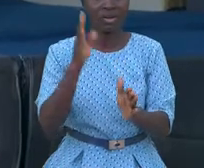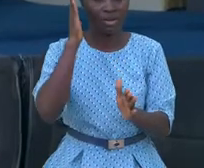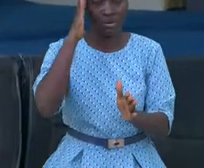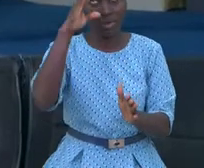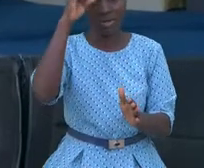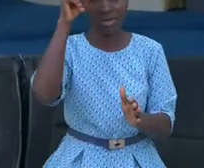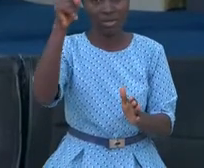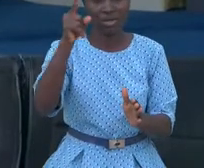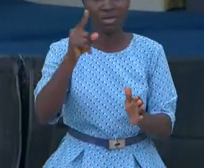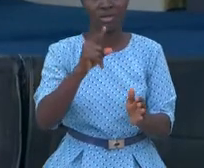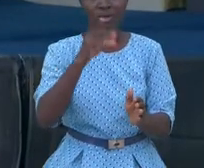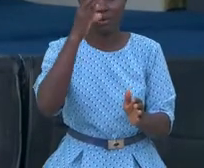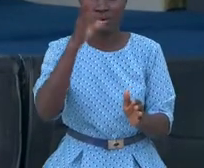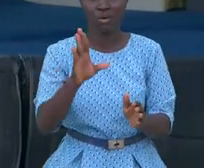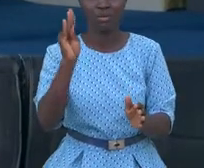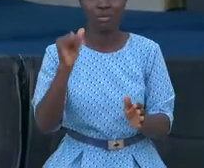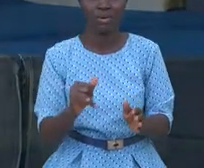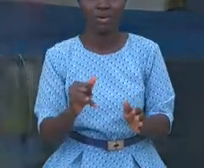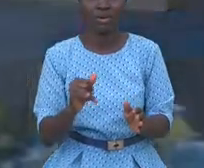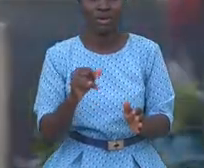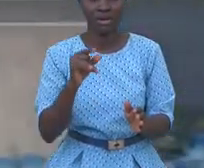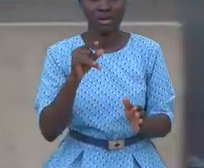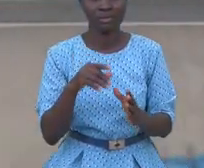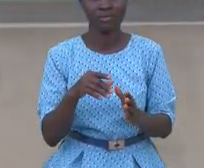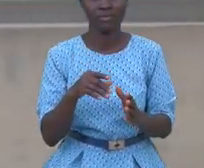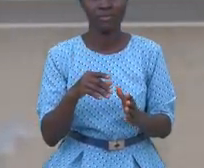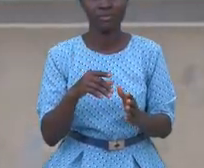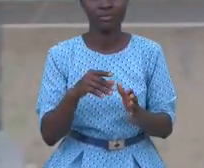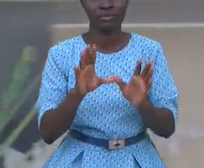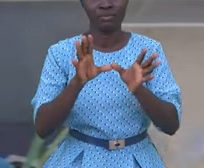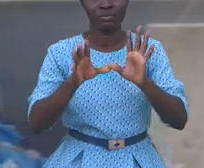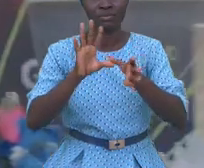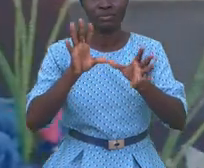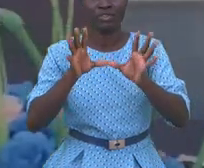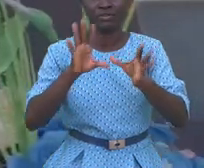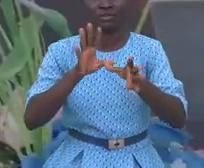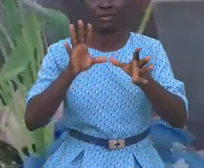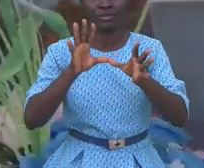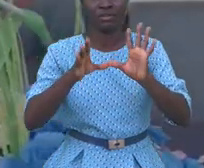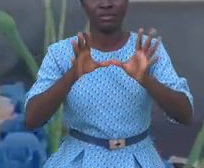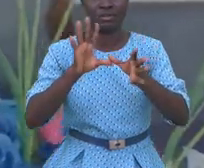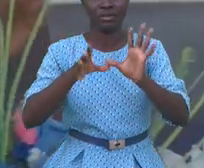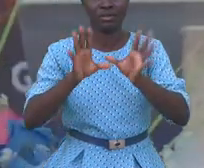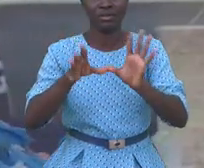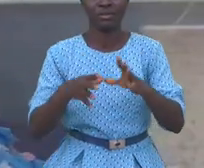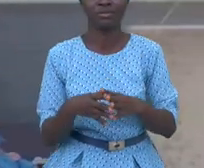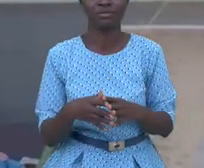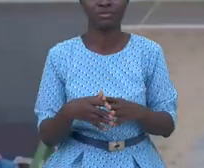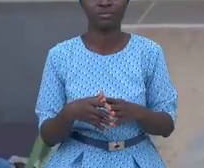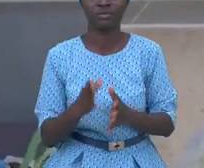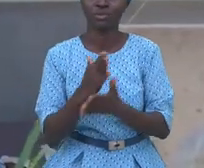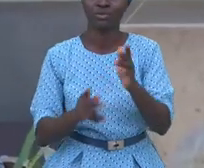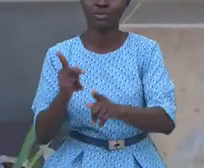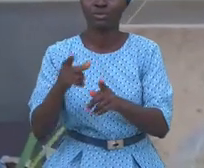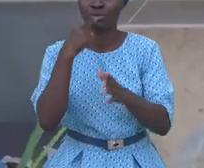by flatteries. Hold on. You know, some people say, all the people around me